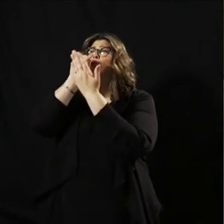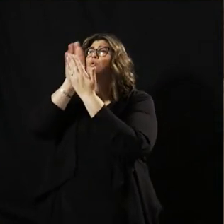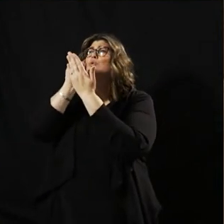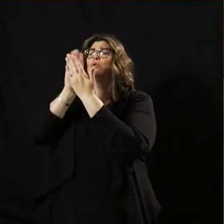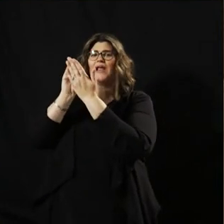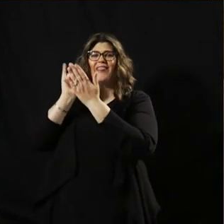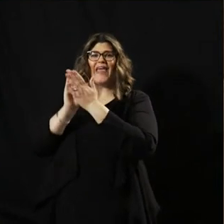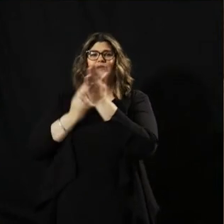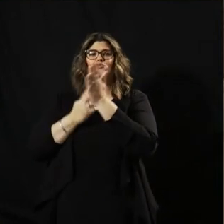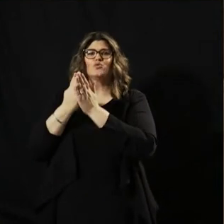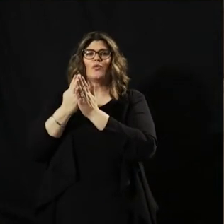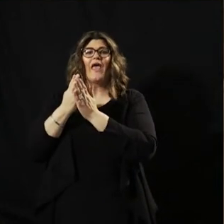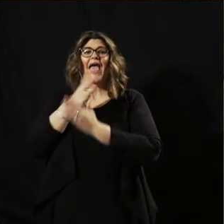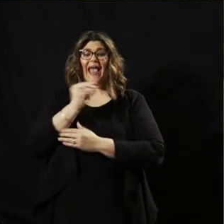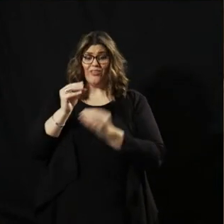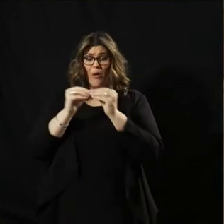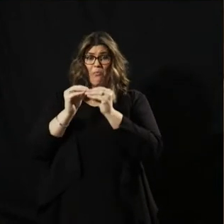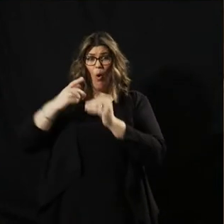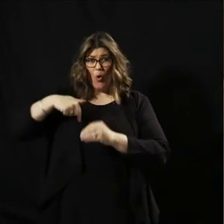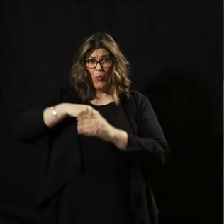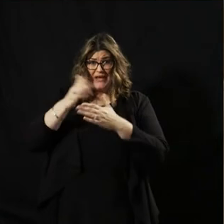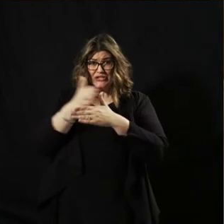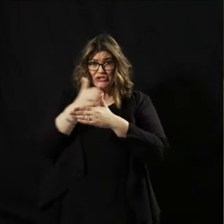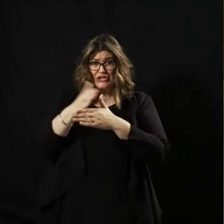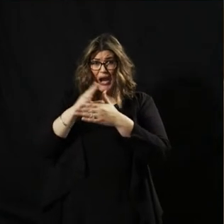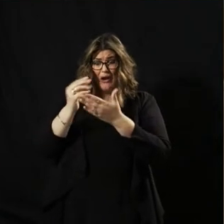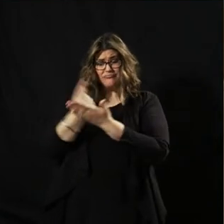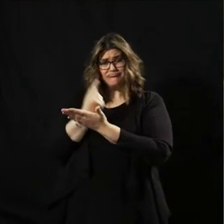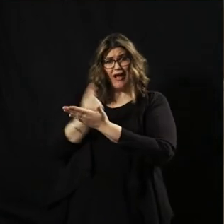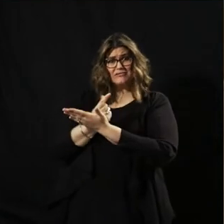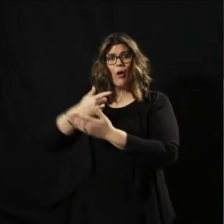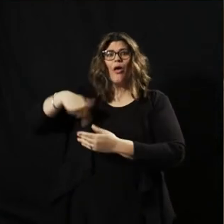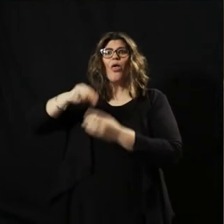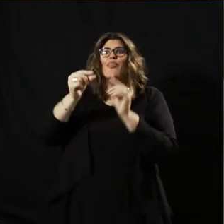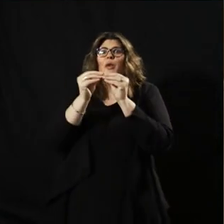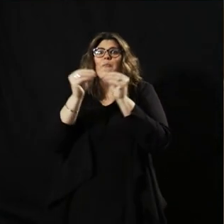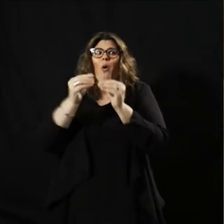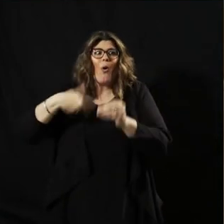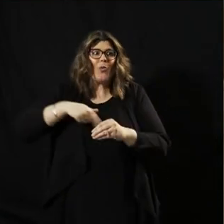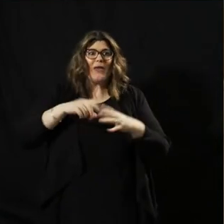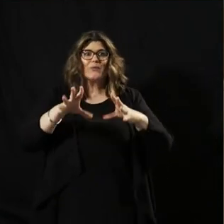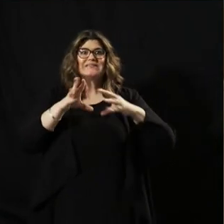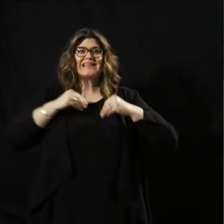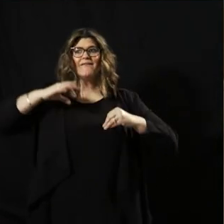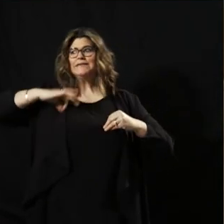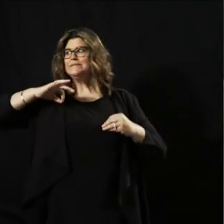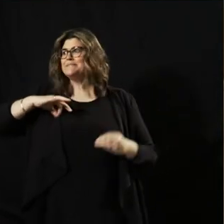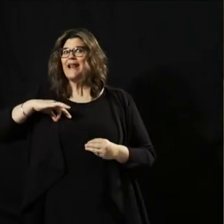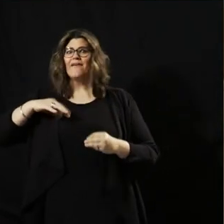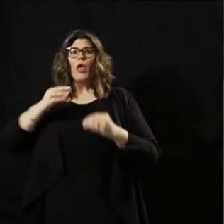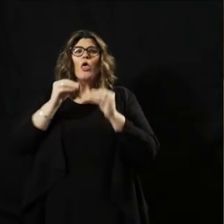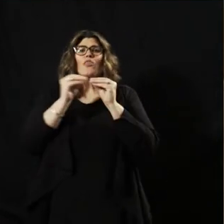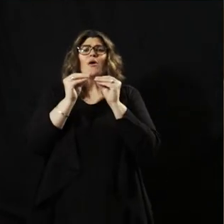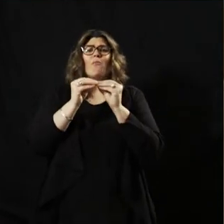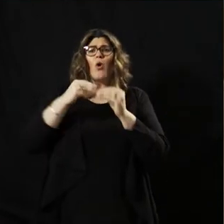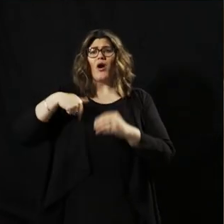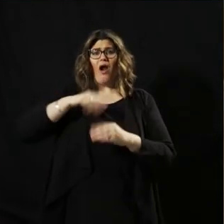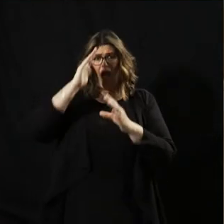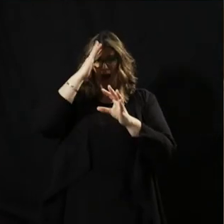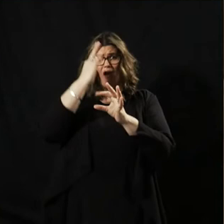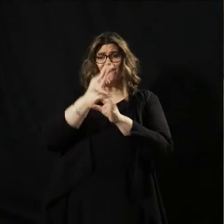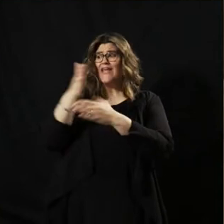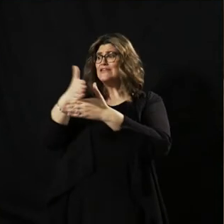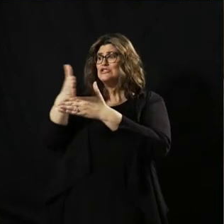it. The more we share the gospel, the more we receive it. The more we give it away in faith,